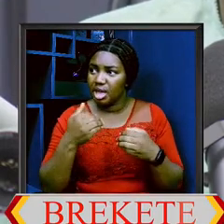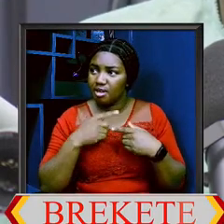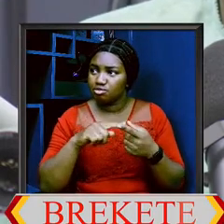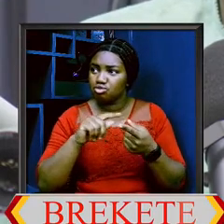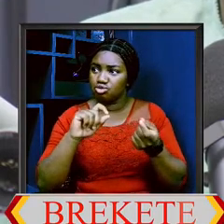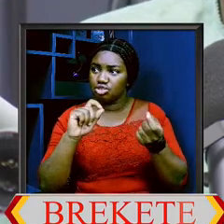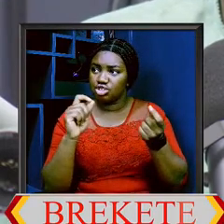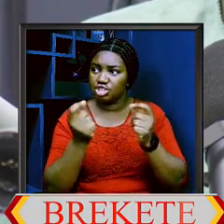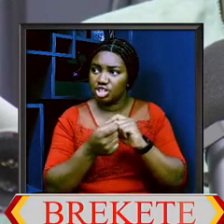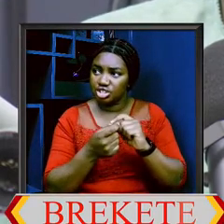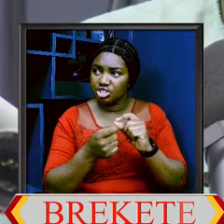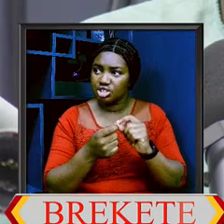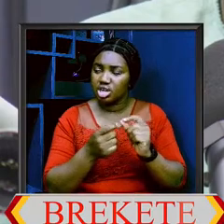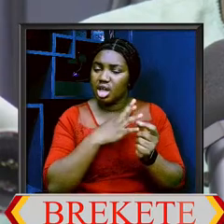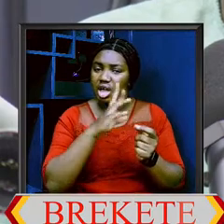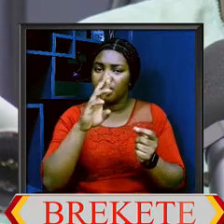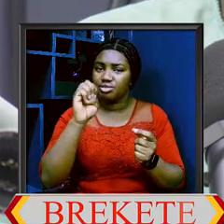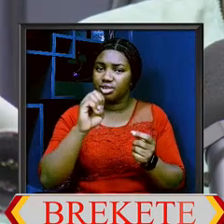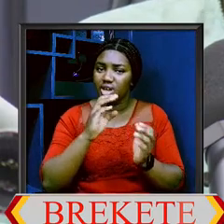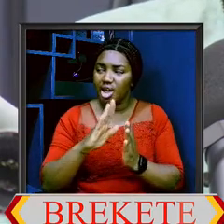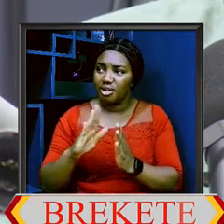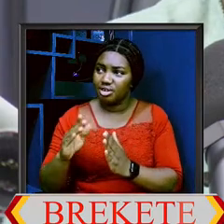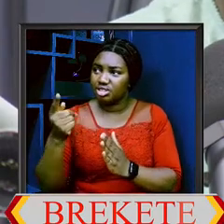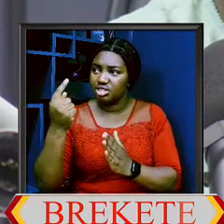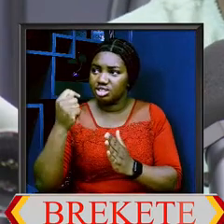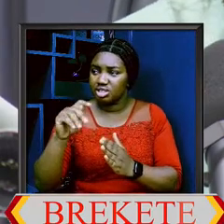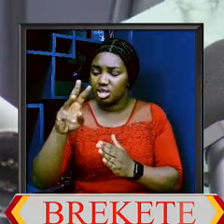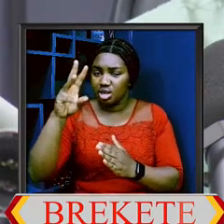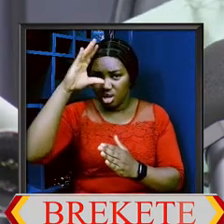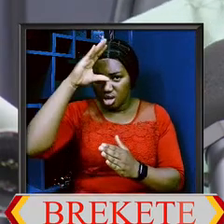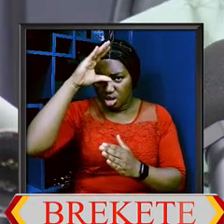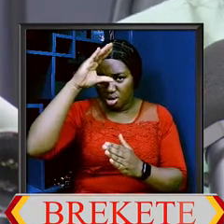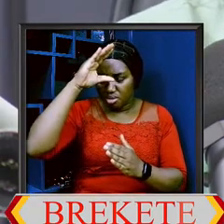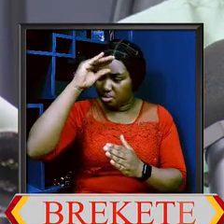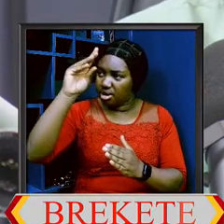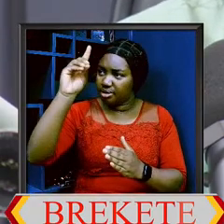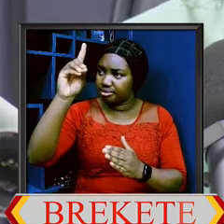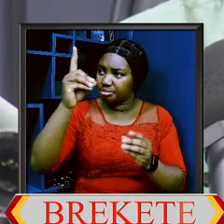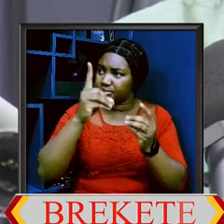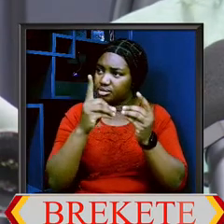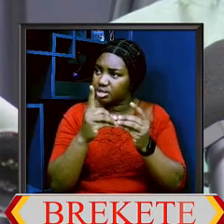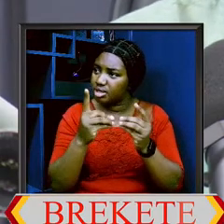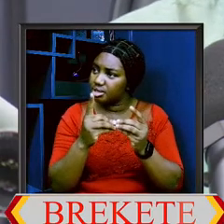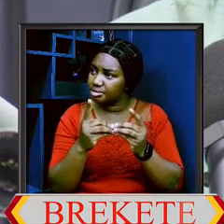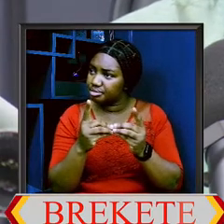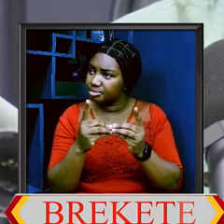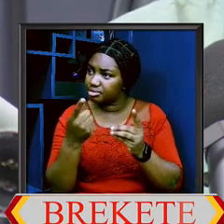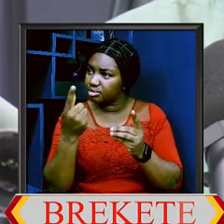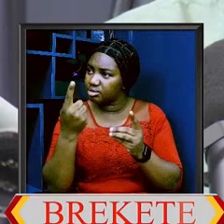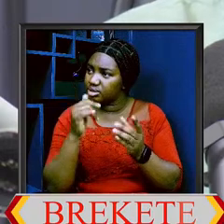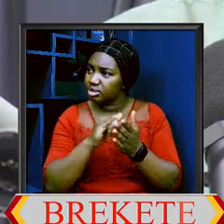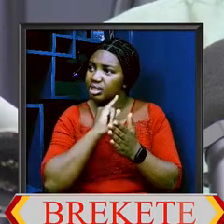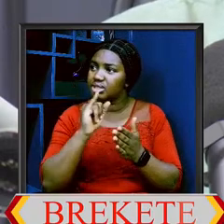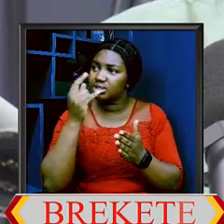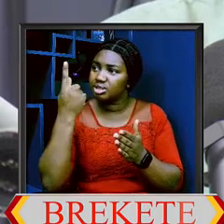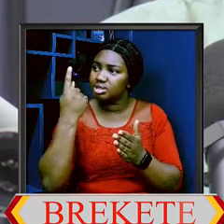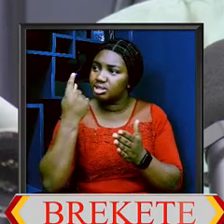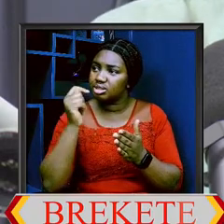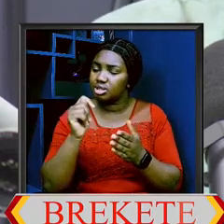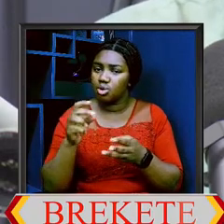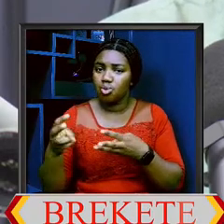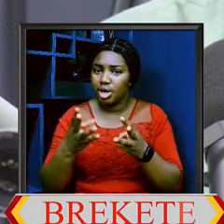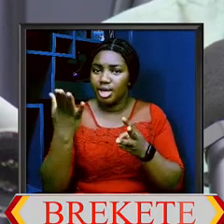have to change rearrange the the Mandate that is the the the the way they did